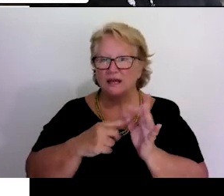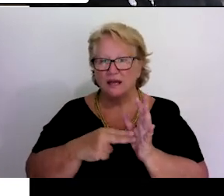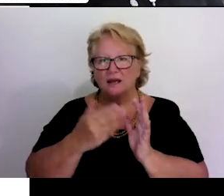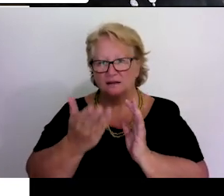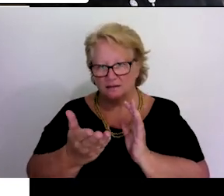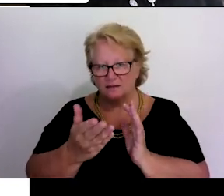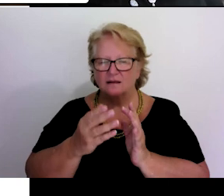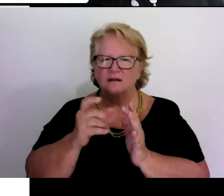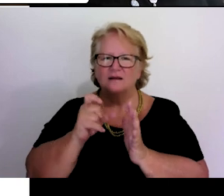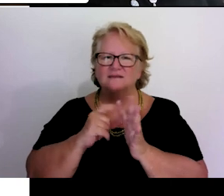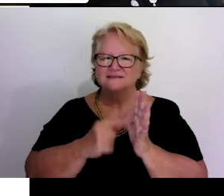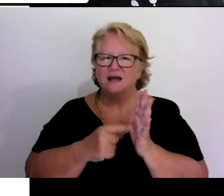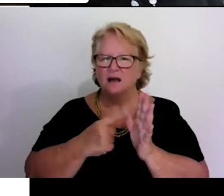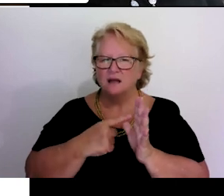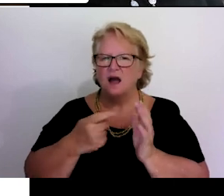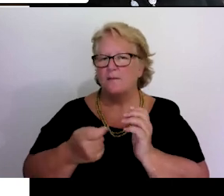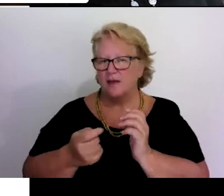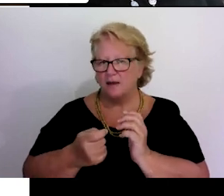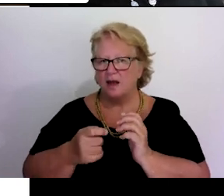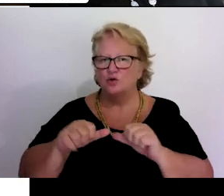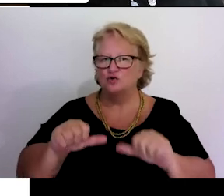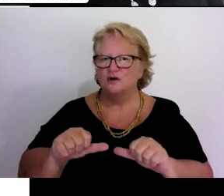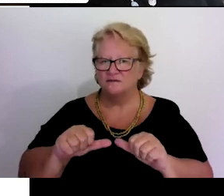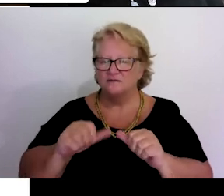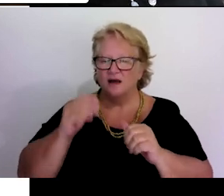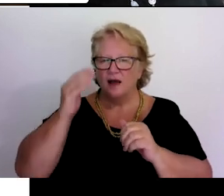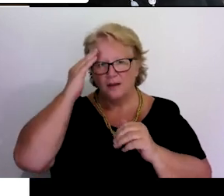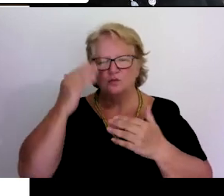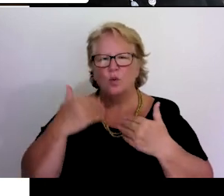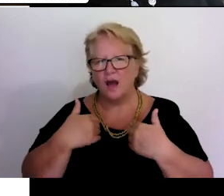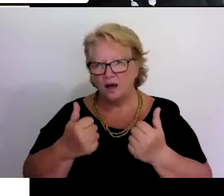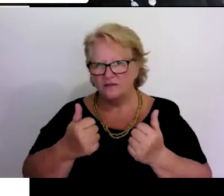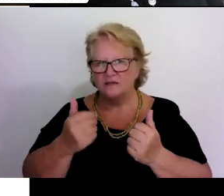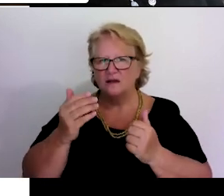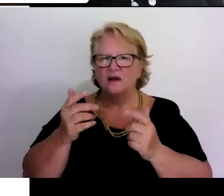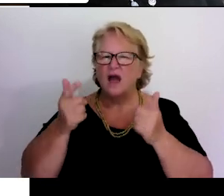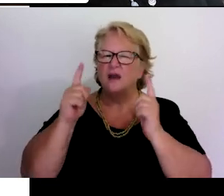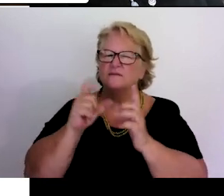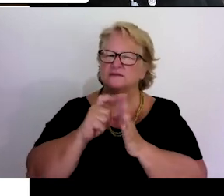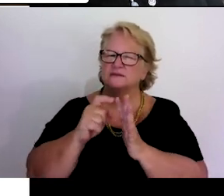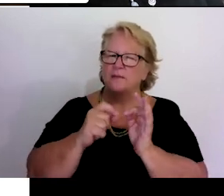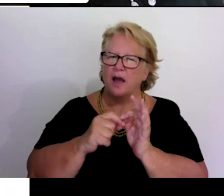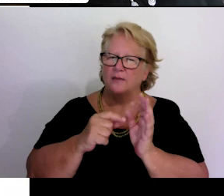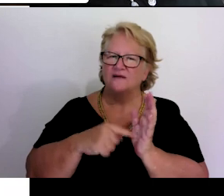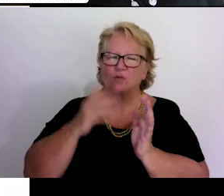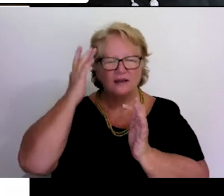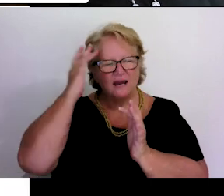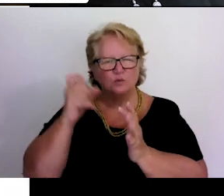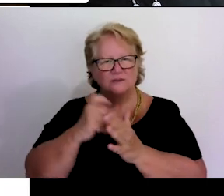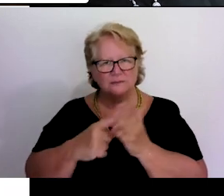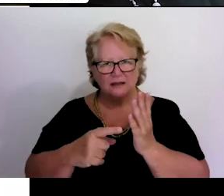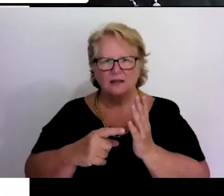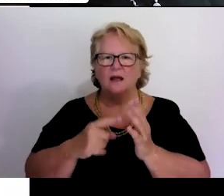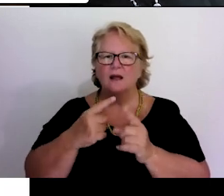Data Expert Member, Chair of Intellectual Disability Mental Health, Head of Department of Developmental Disability, but most